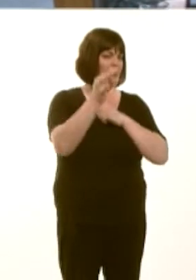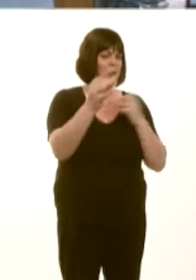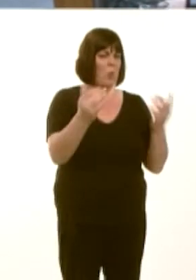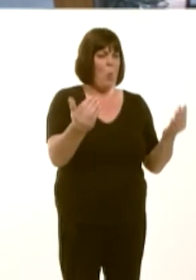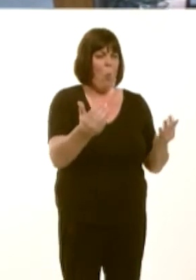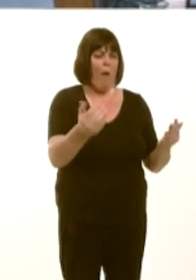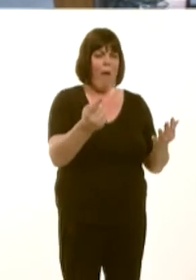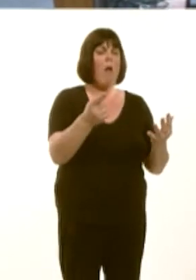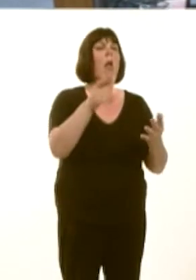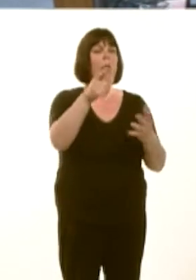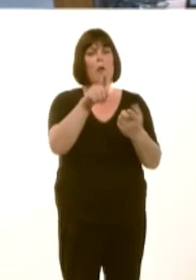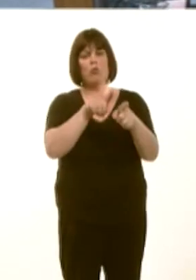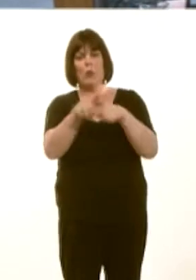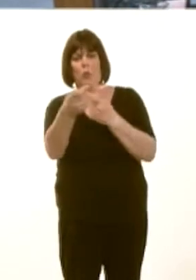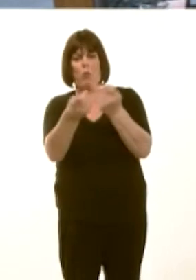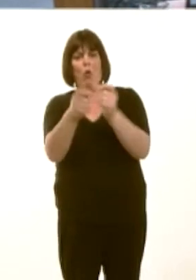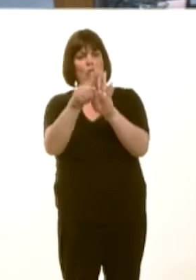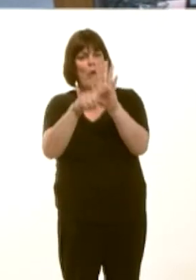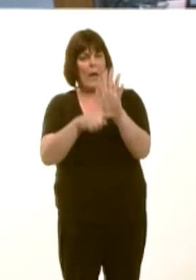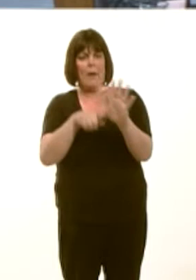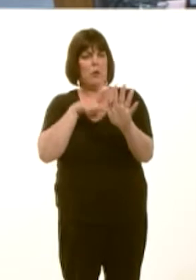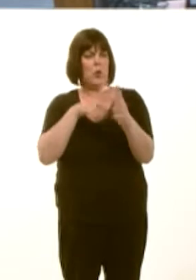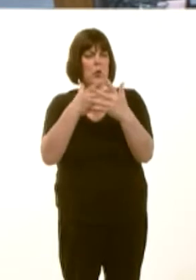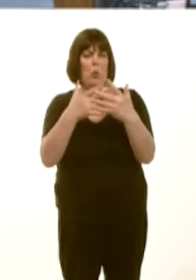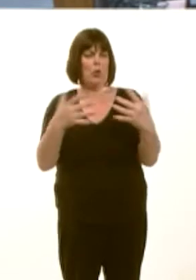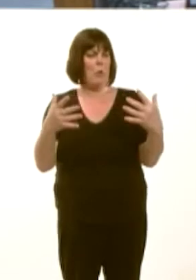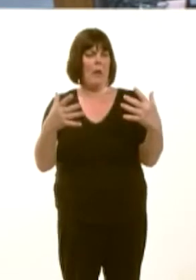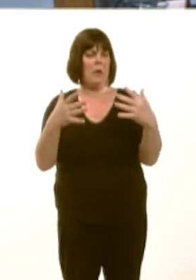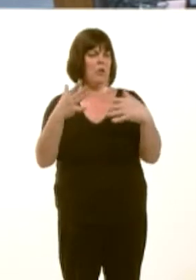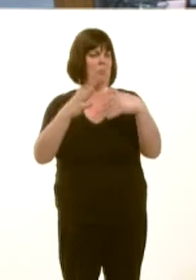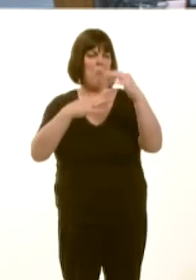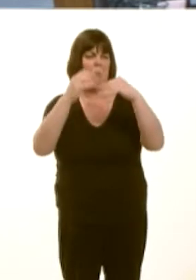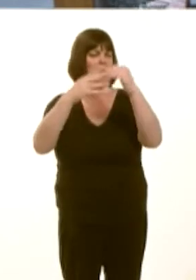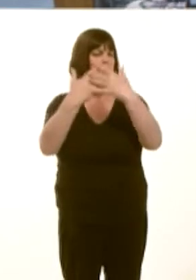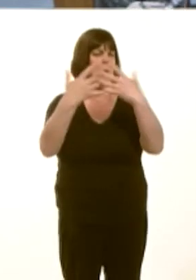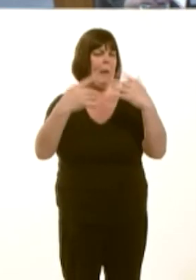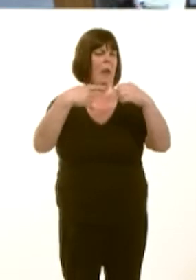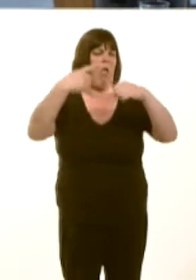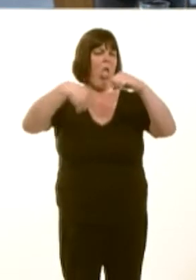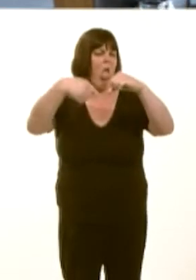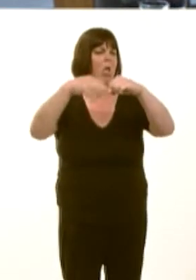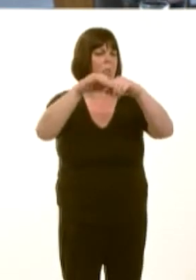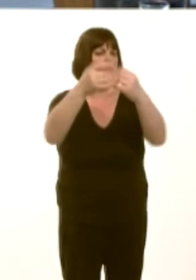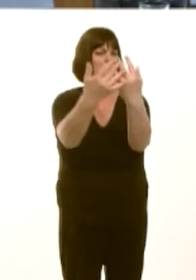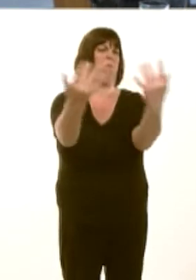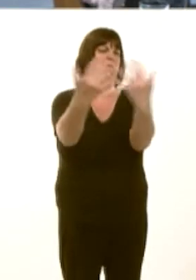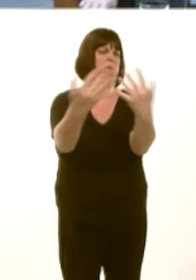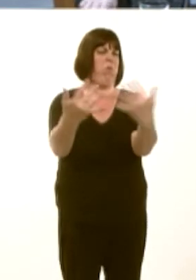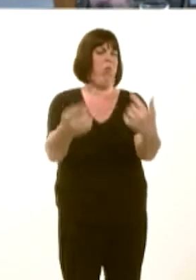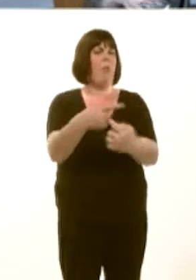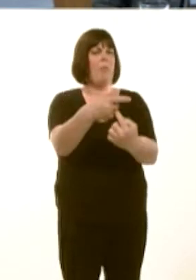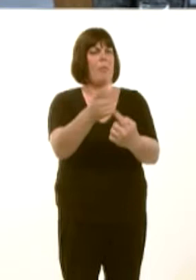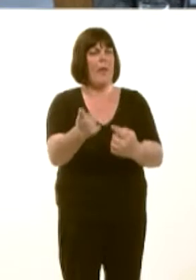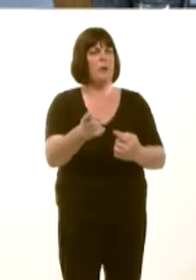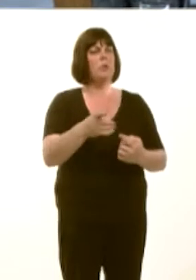regulate that to ensure that there's no overdevelopment. It's still possible for people to bring smaller projects forward in